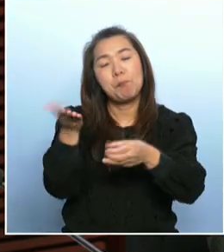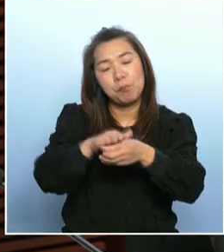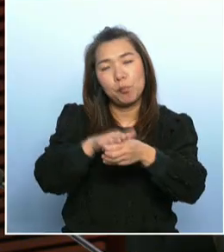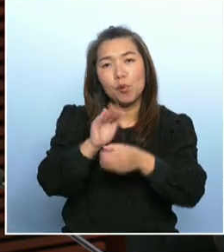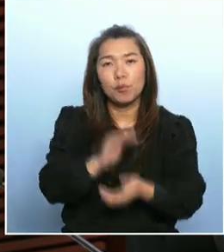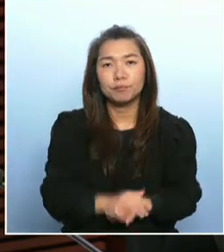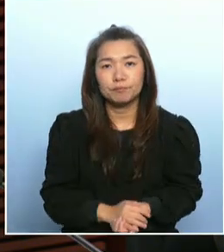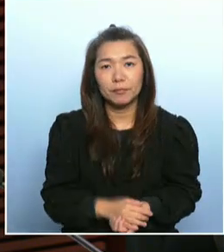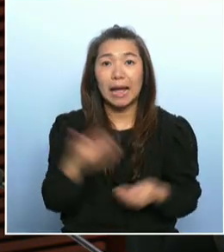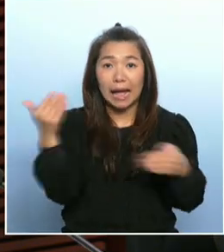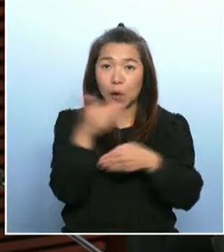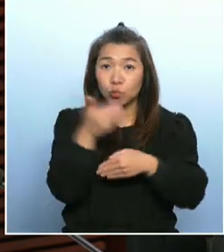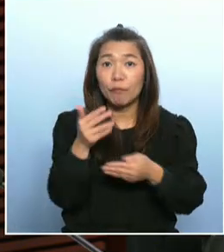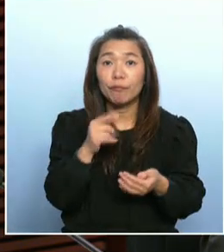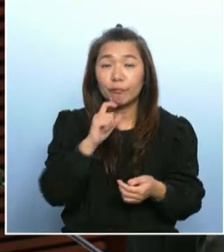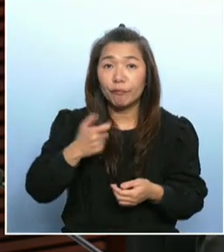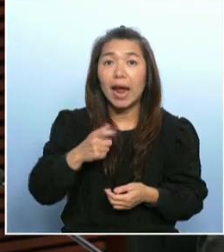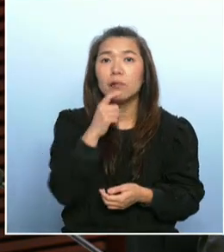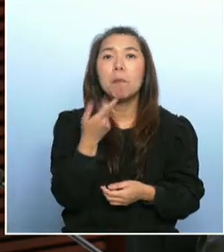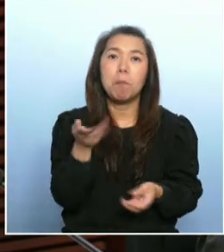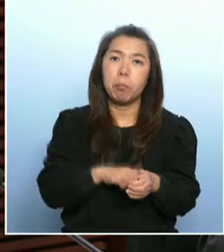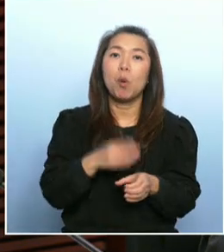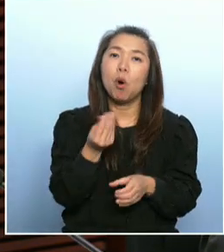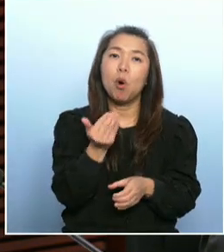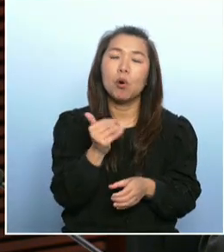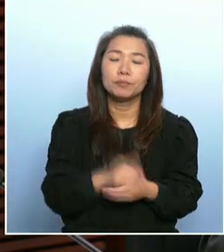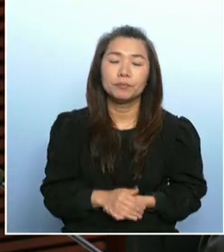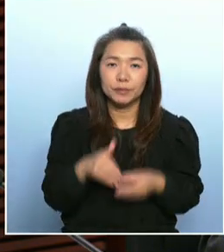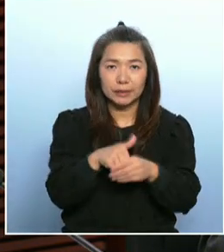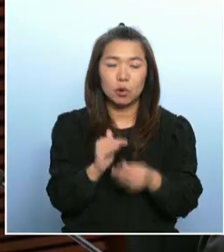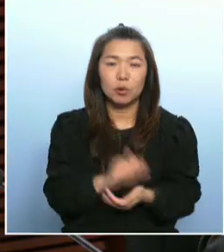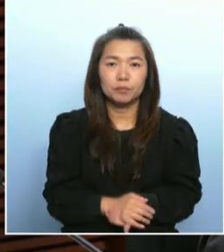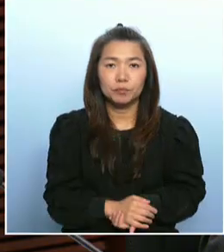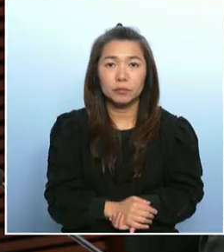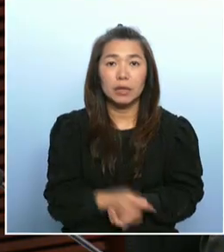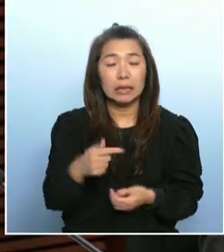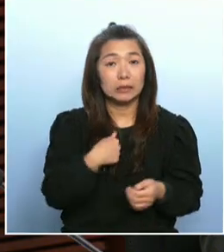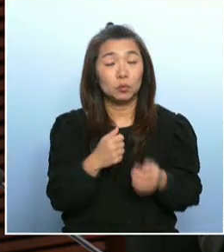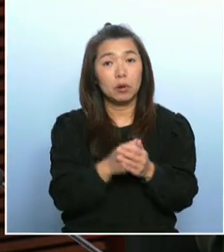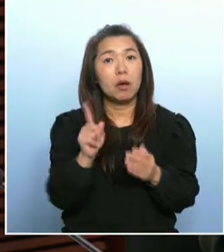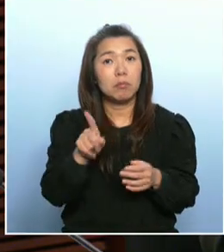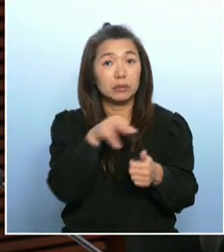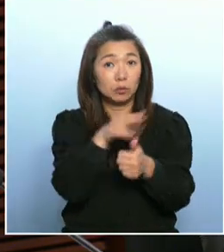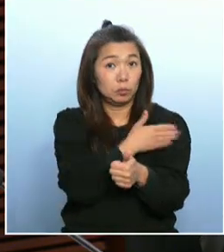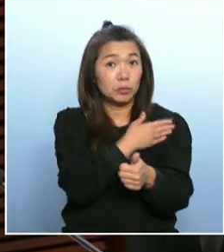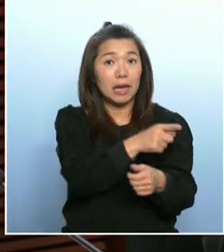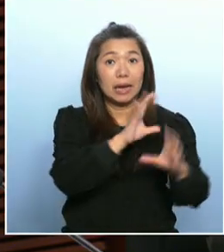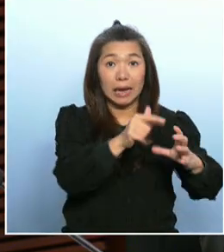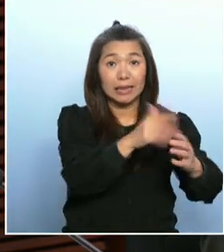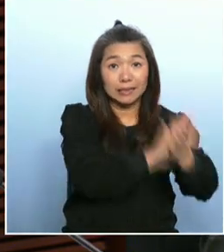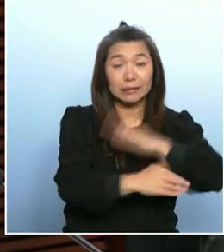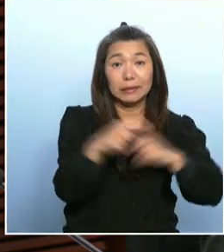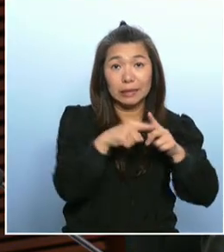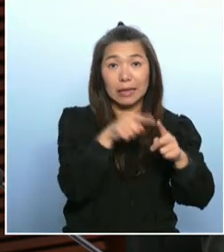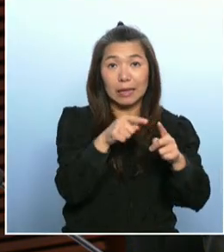be fully reimbursed, even if the traveling expenses for attending such courses could be reimbursed. So we hope